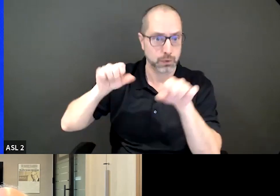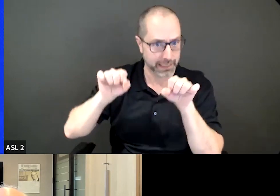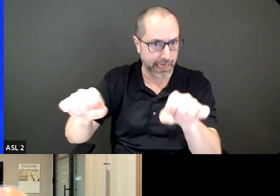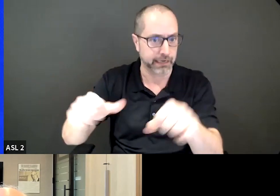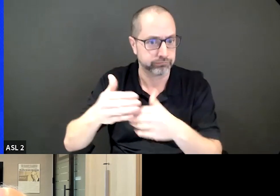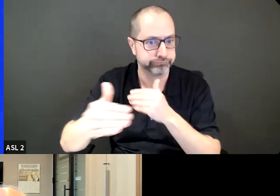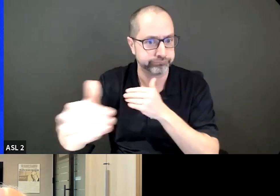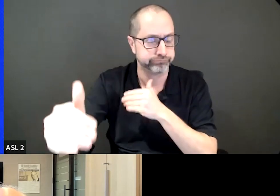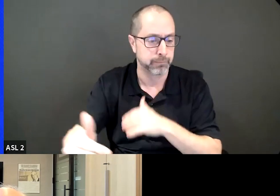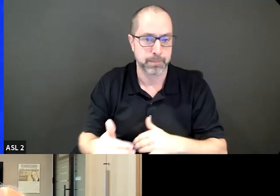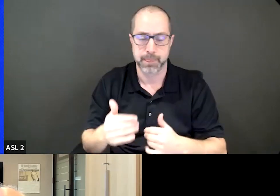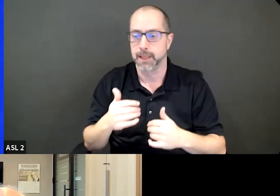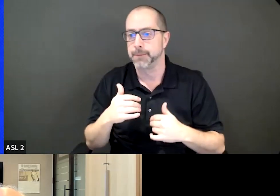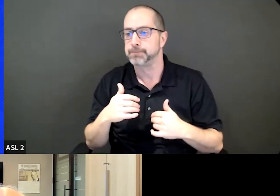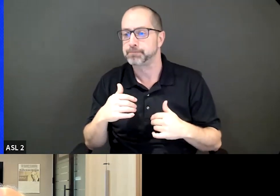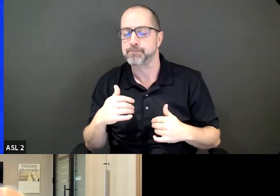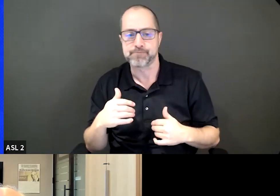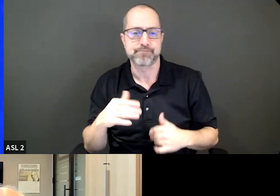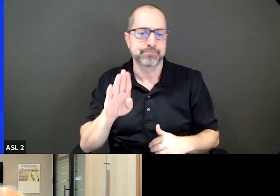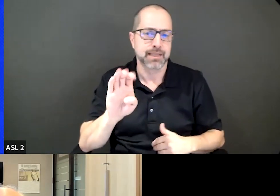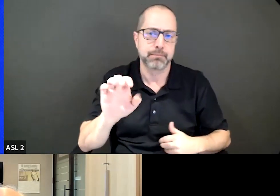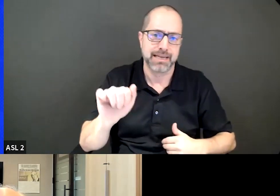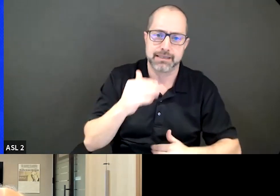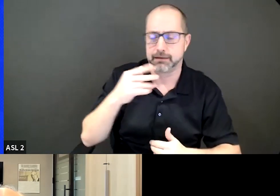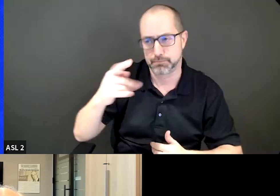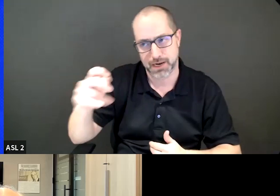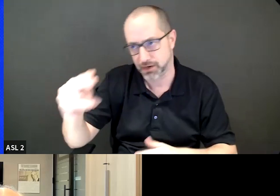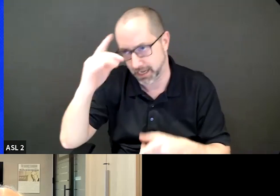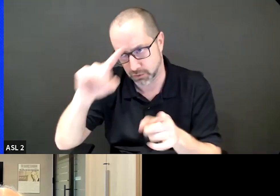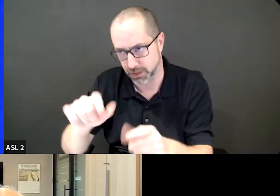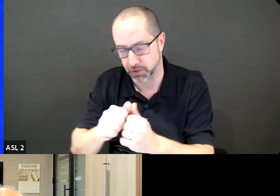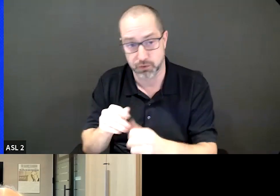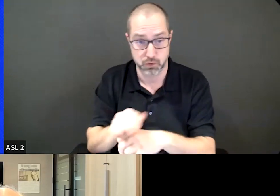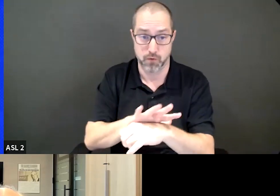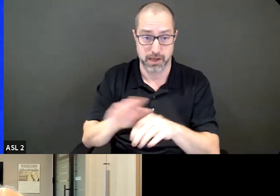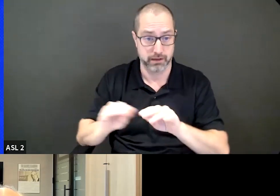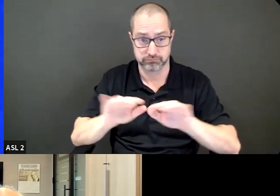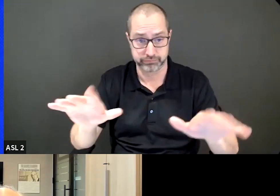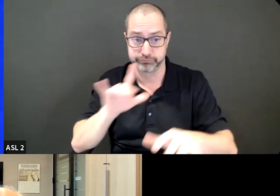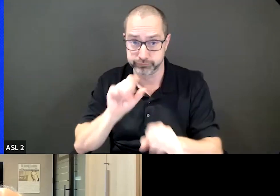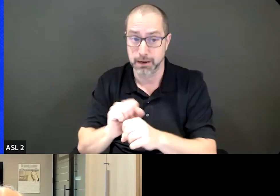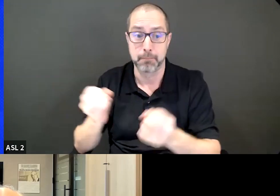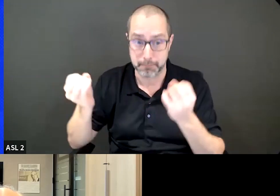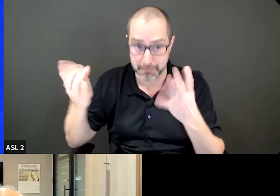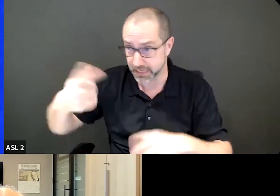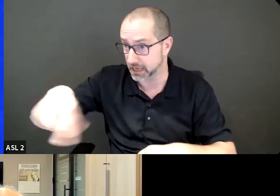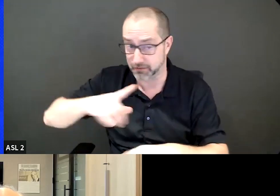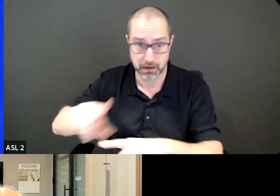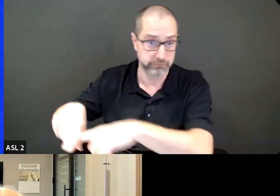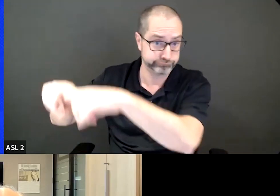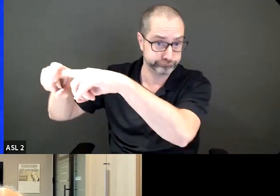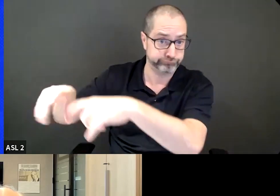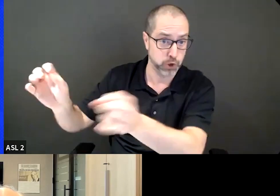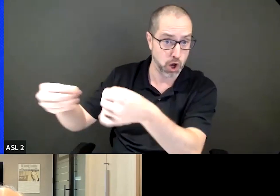Thanks for that. And I agree with you, Perrin, that in many ways, the pandemic and all of us having to move to online opportunities using technology